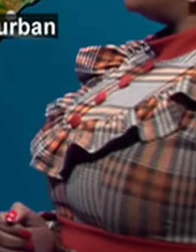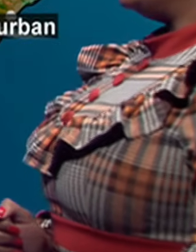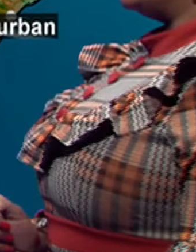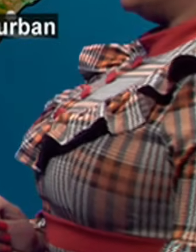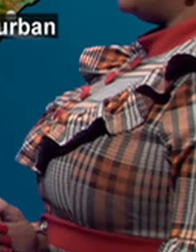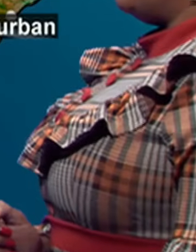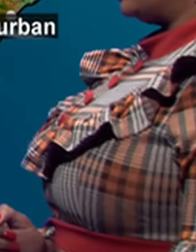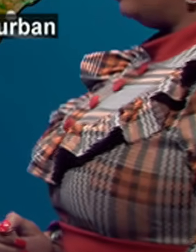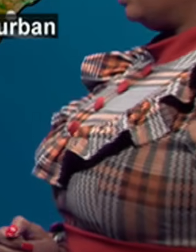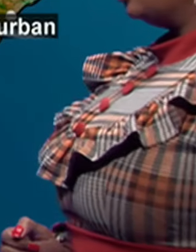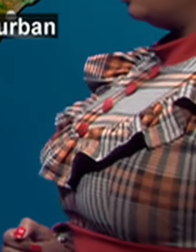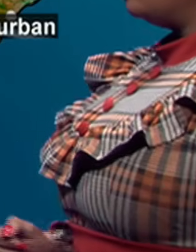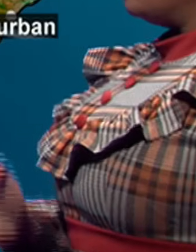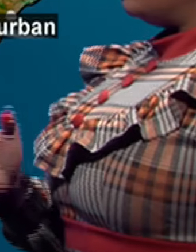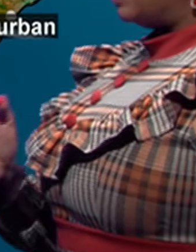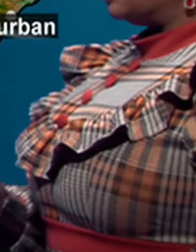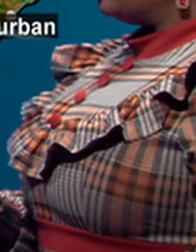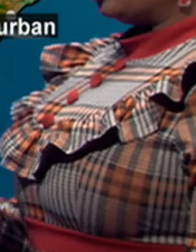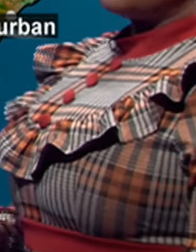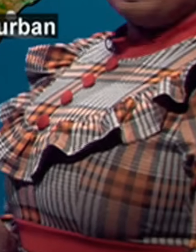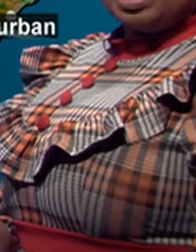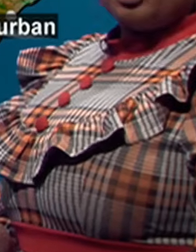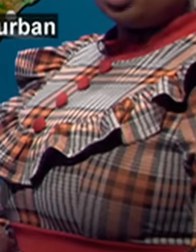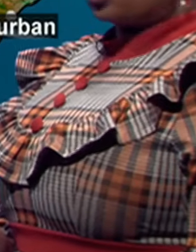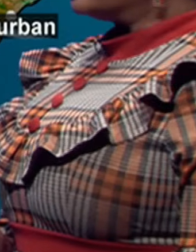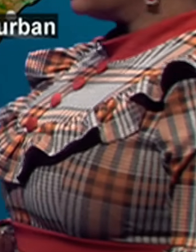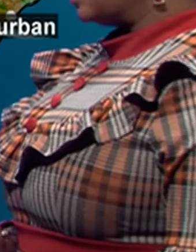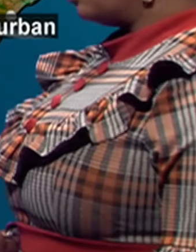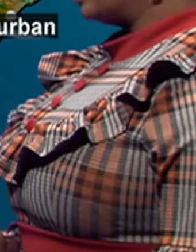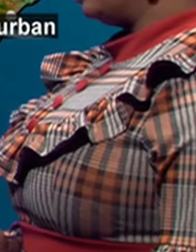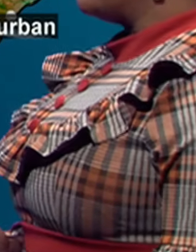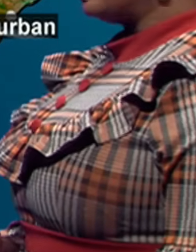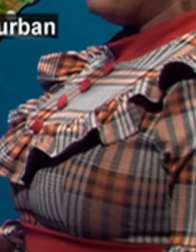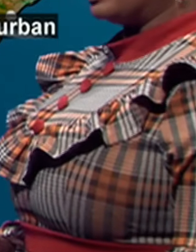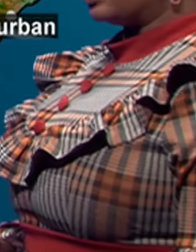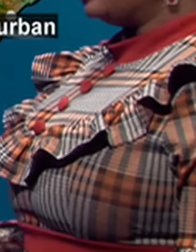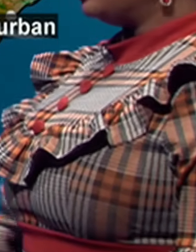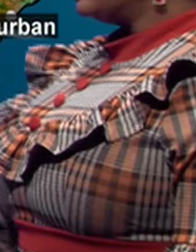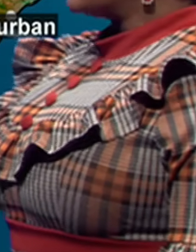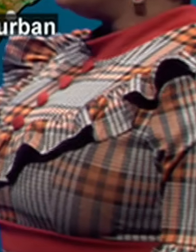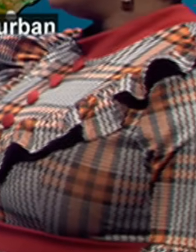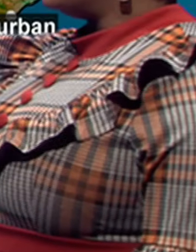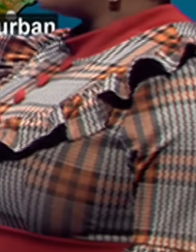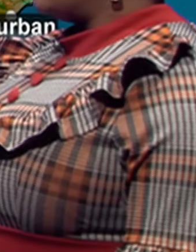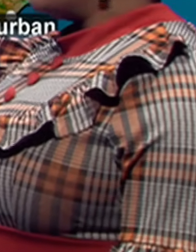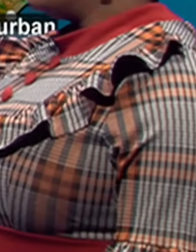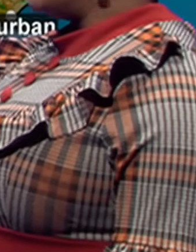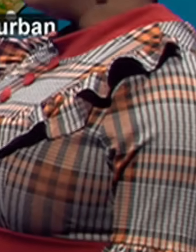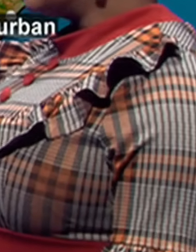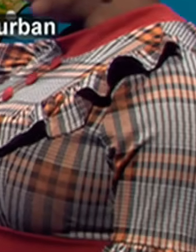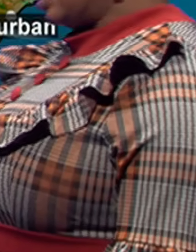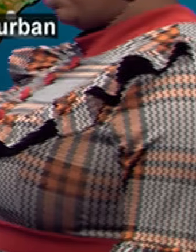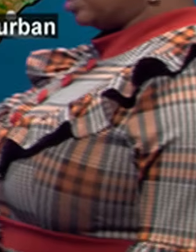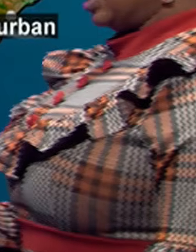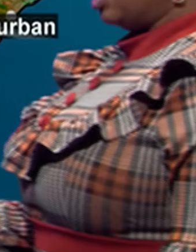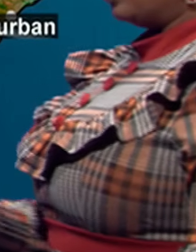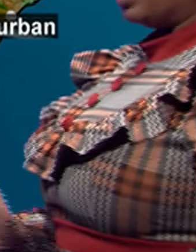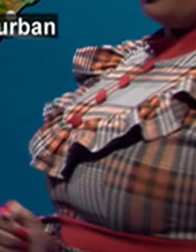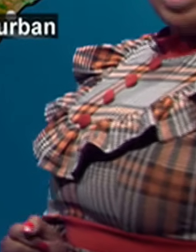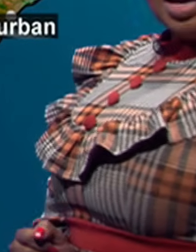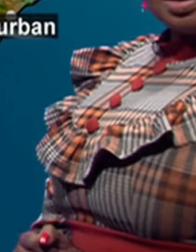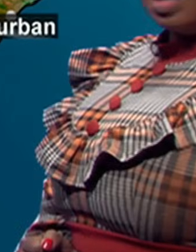gona go la Eastern Cape ge re lebelela jwalo ba temošo ya boso ba re lemoša gore go sasa go tla ba le pula ya matla ka dibe ge re lebelela wena o leng go la Northern Cape go